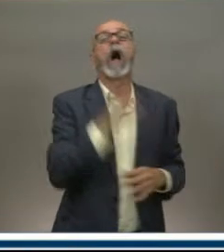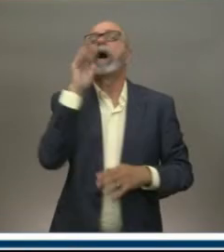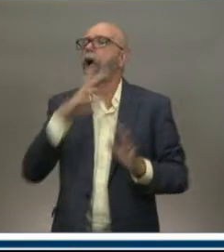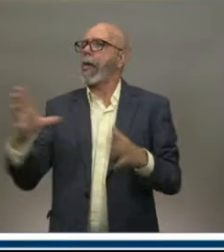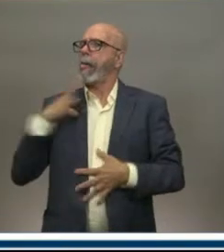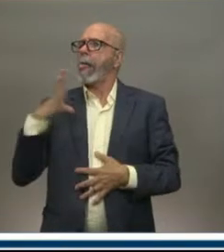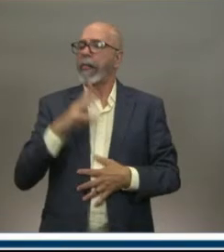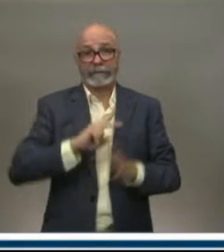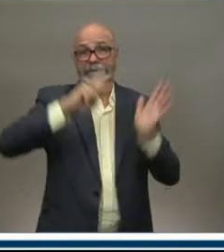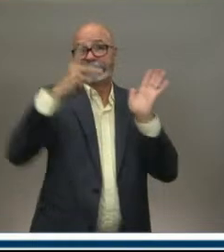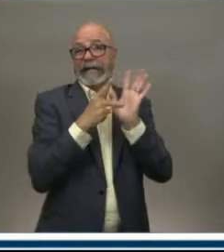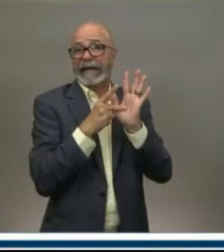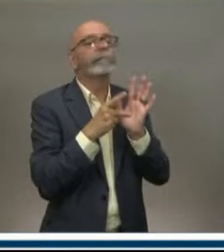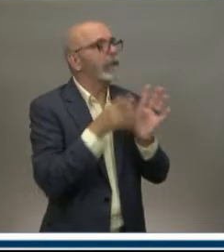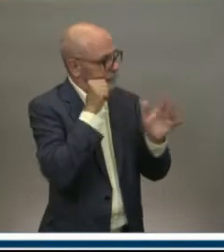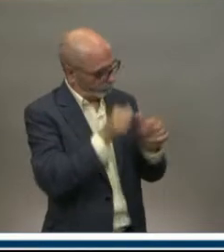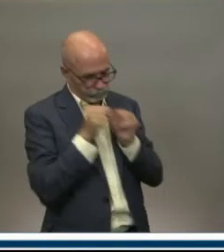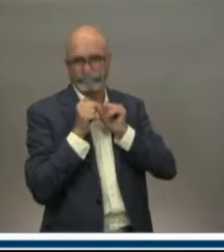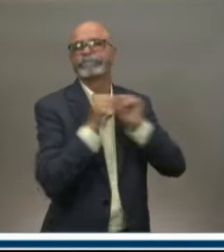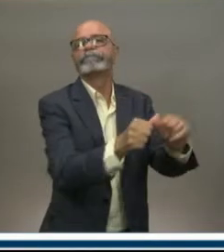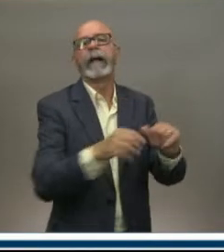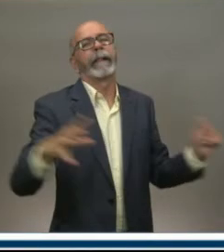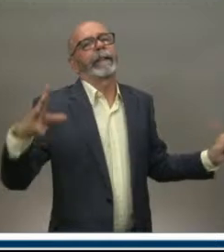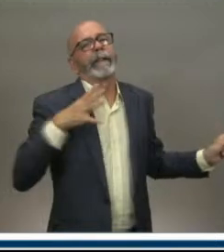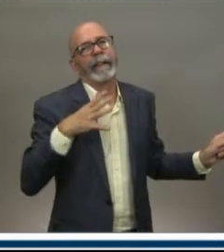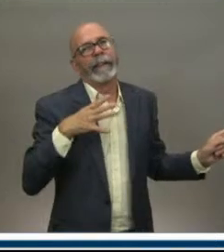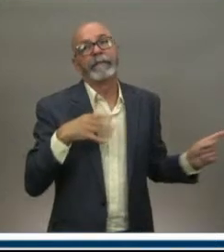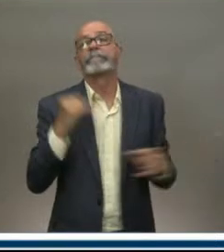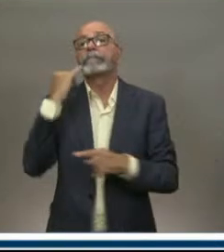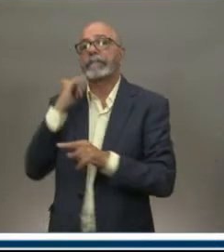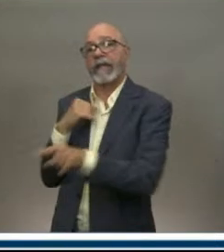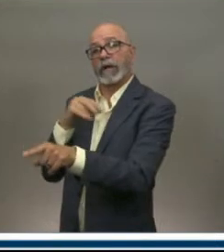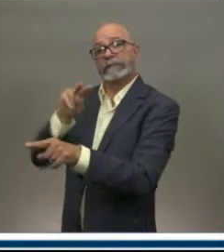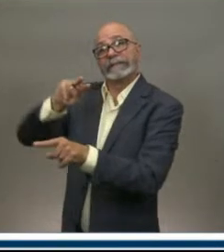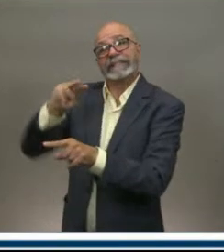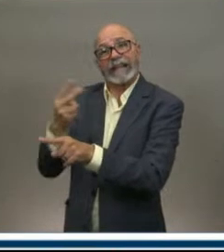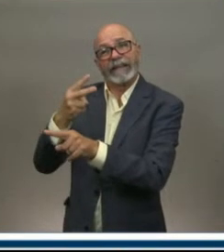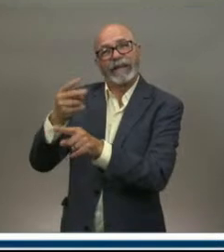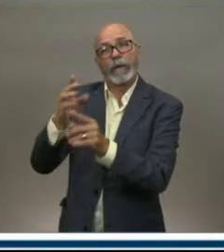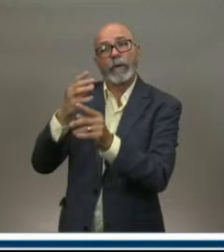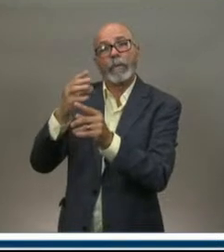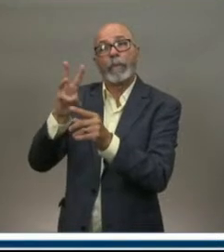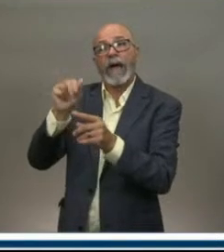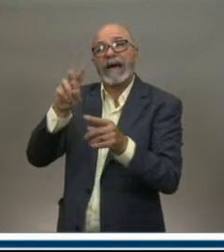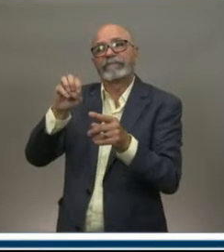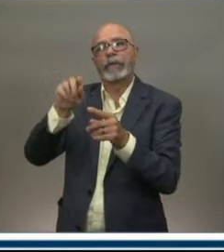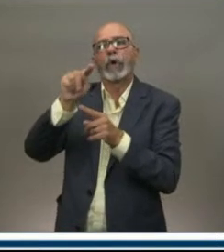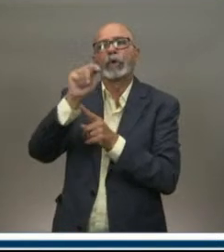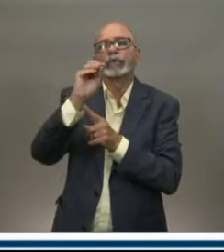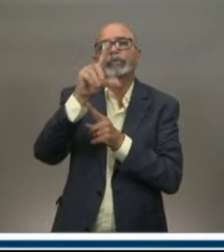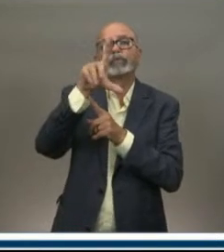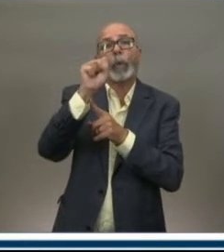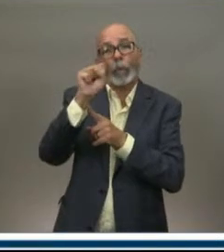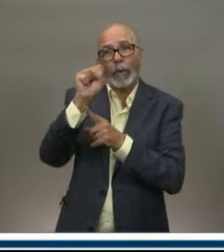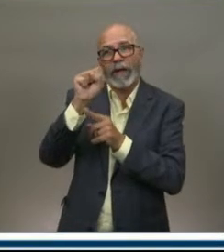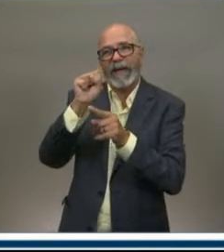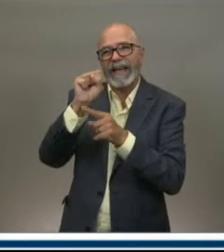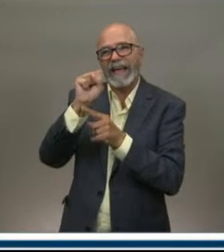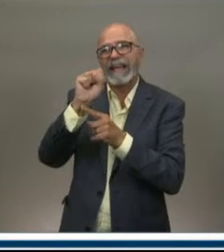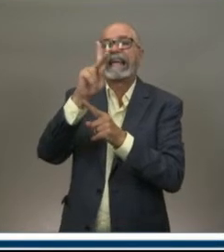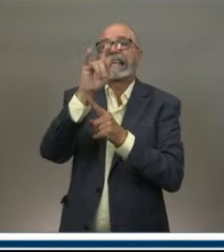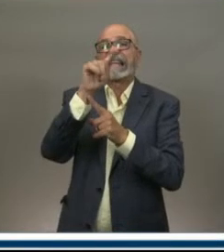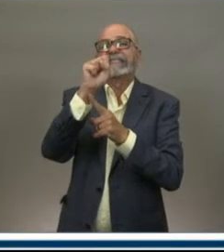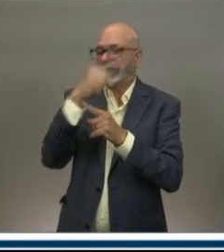Also, during the first wave, we developed a toolkit that was shared throughout the long-term care sector. Both